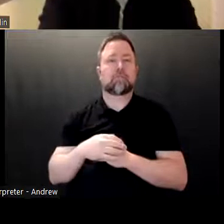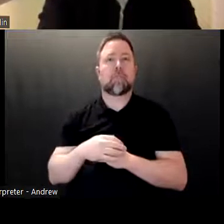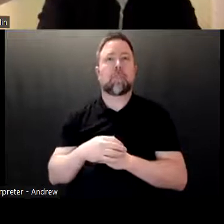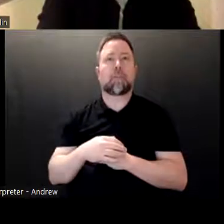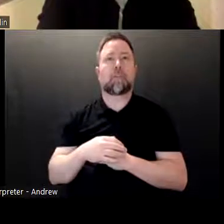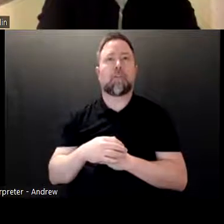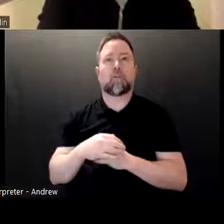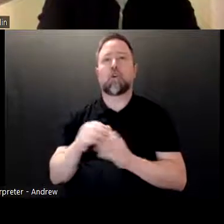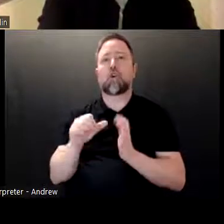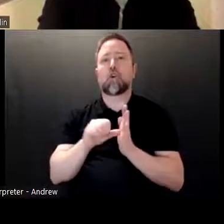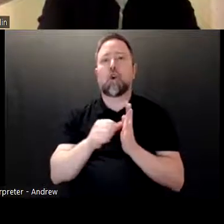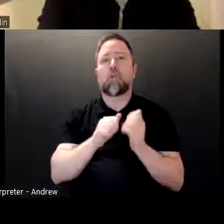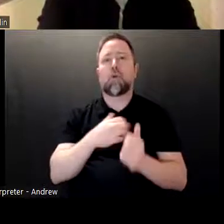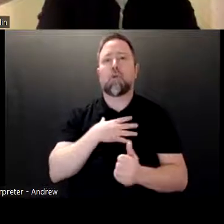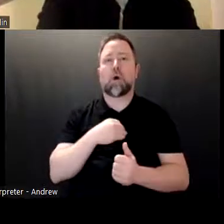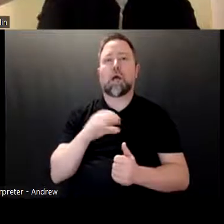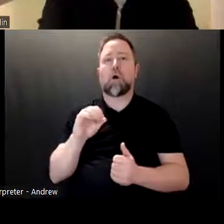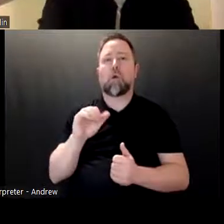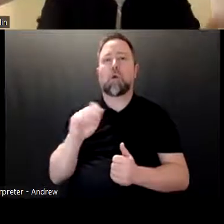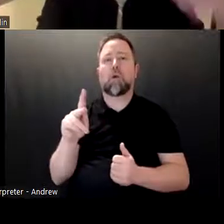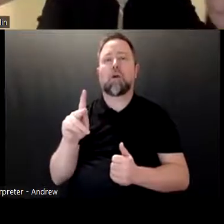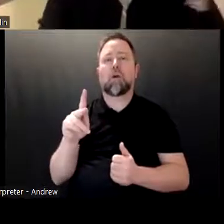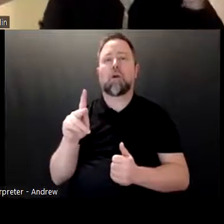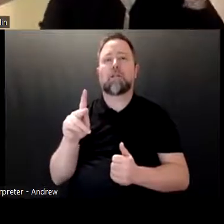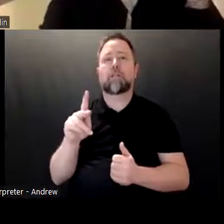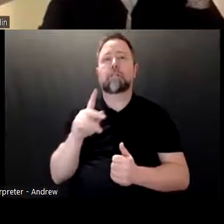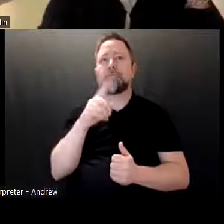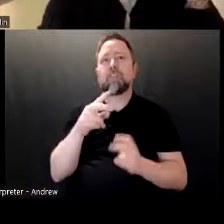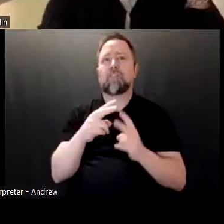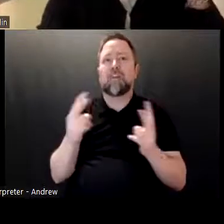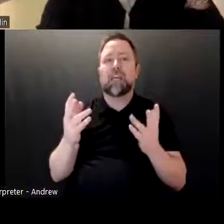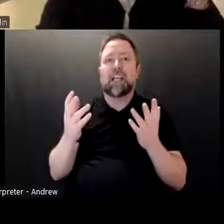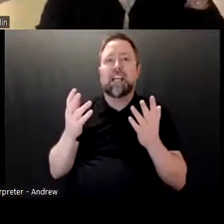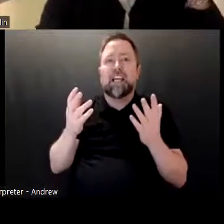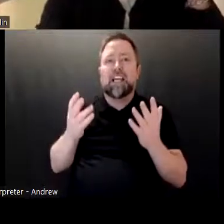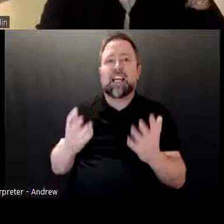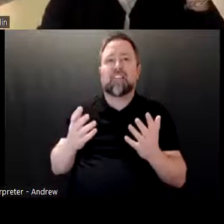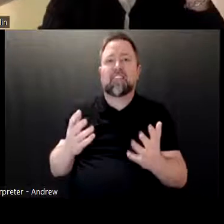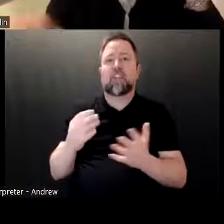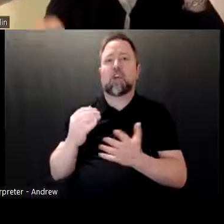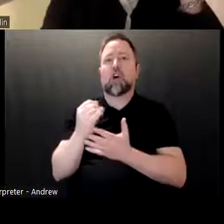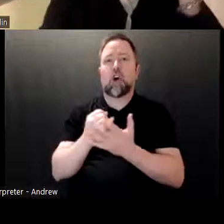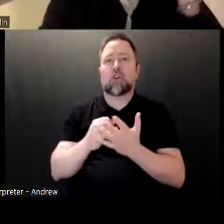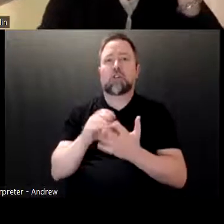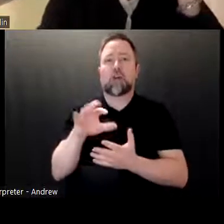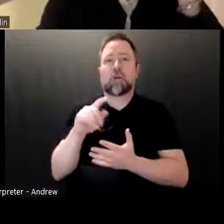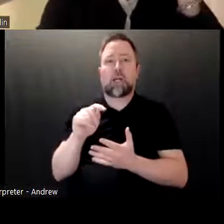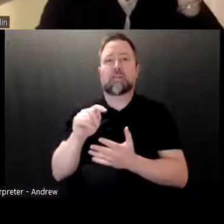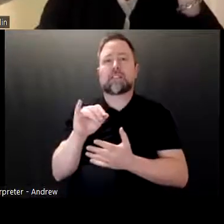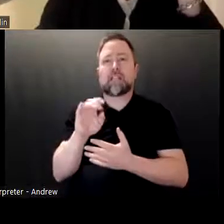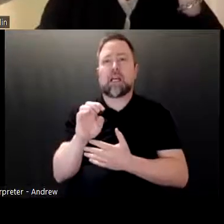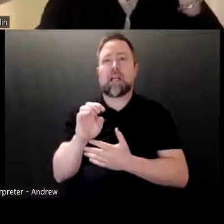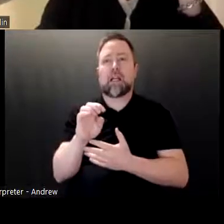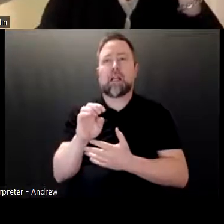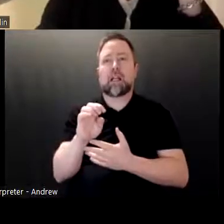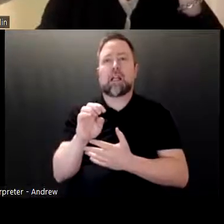frame and hang up. And this kind of technique and interest in relief carving flows into the early furniture